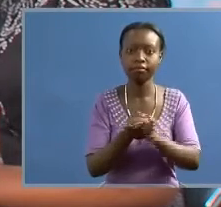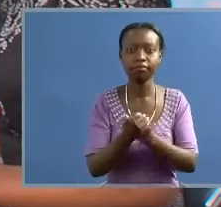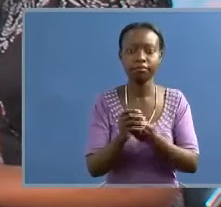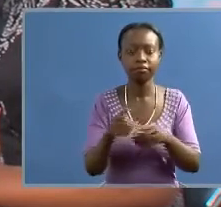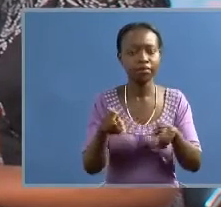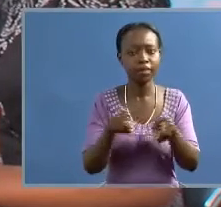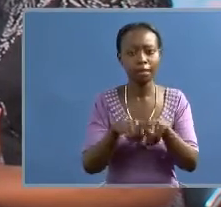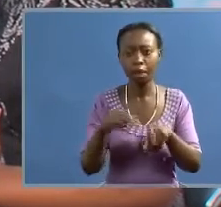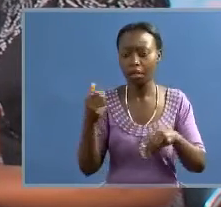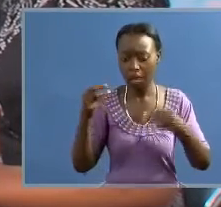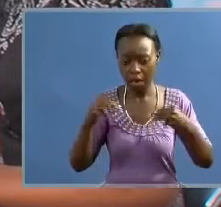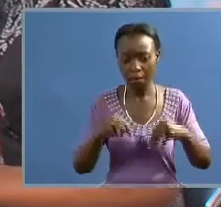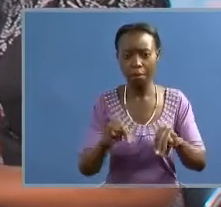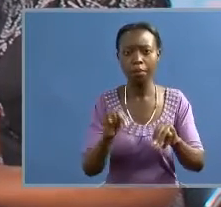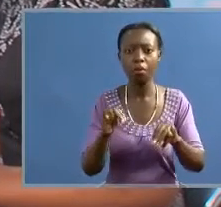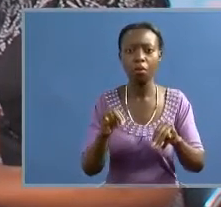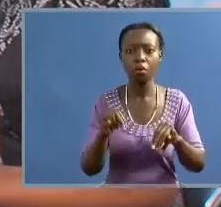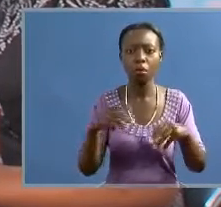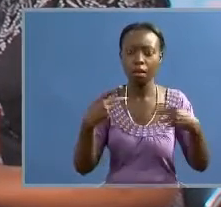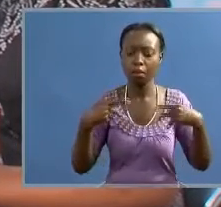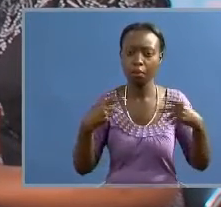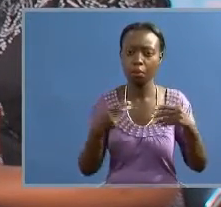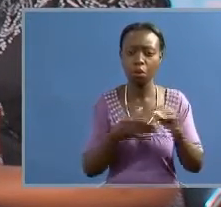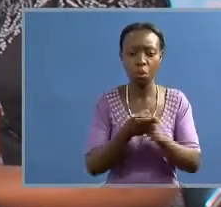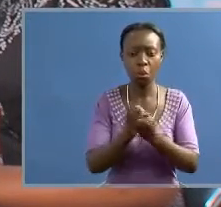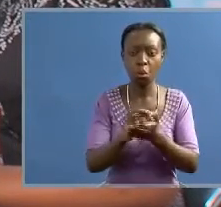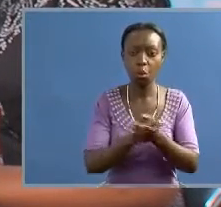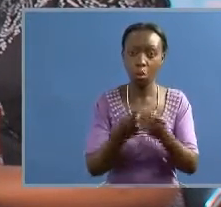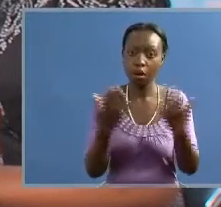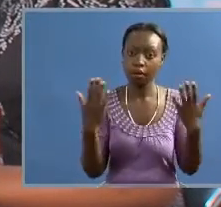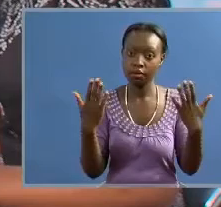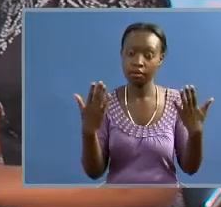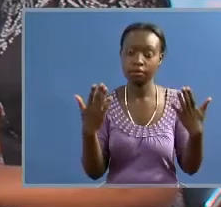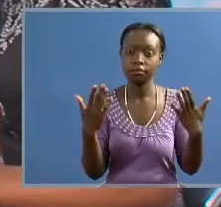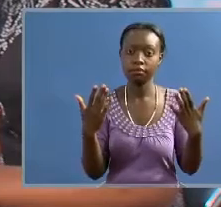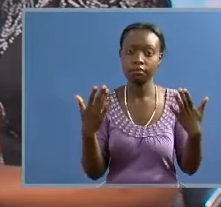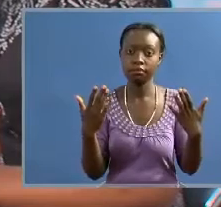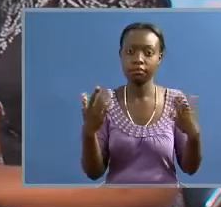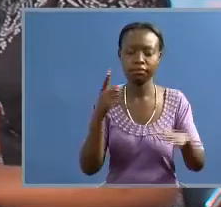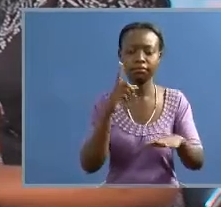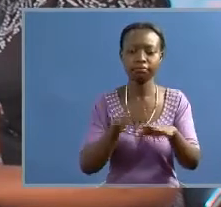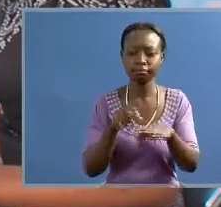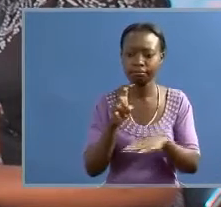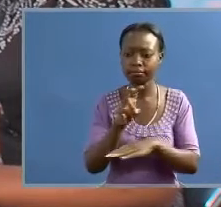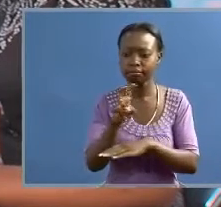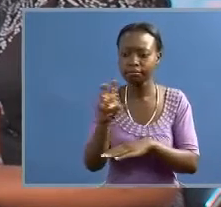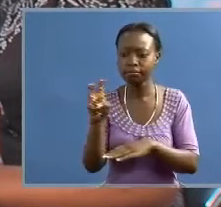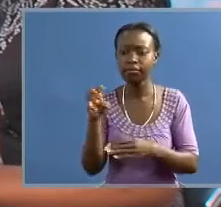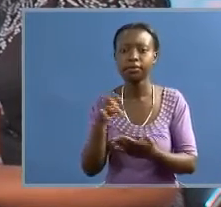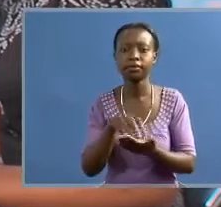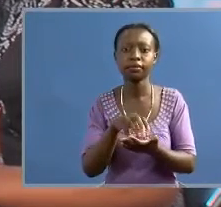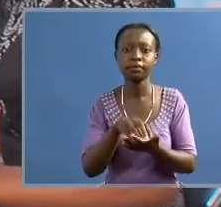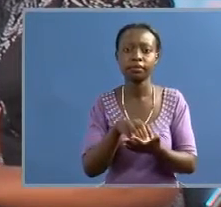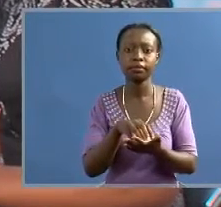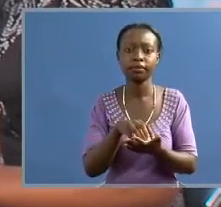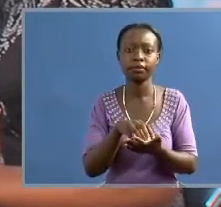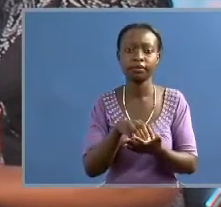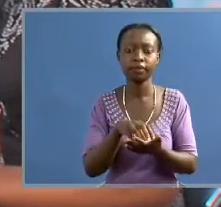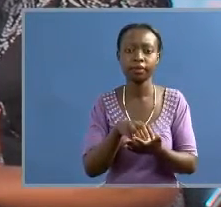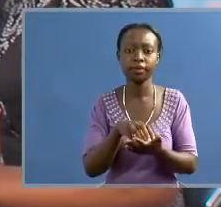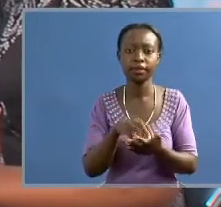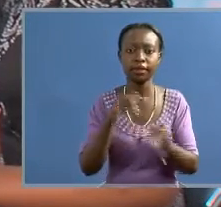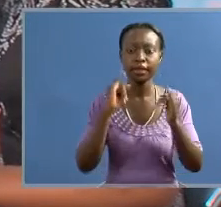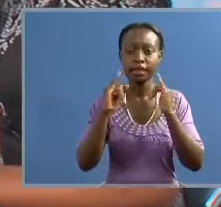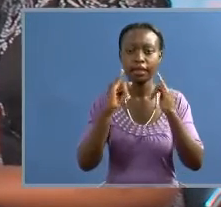also wash their hands. So as they monitor the situation, the instruction may change. Right. The measures